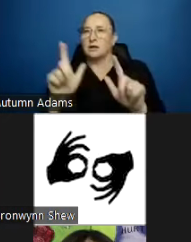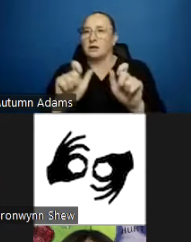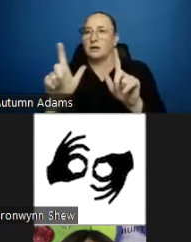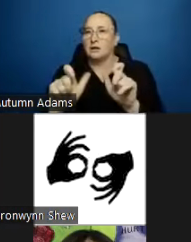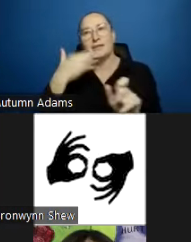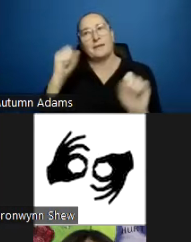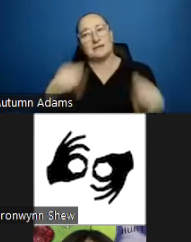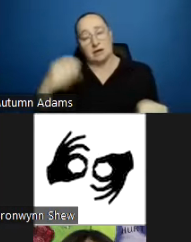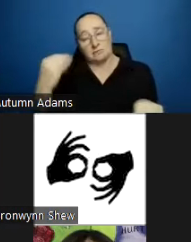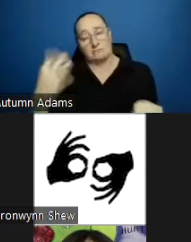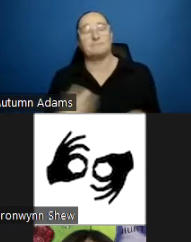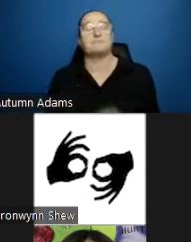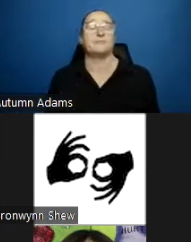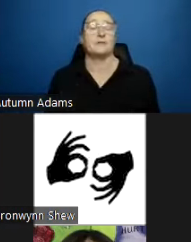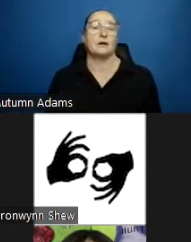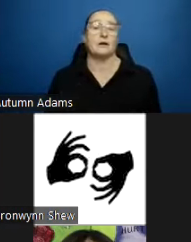some